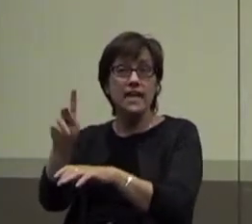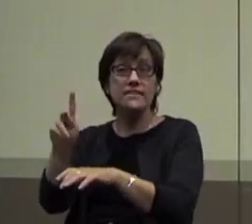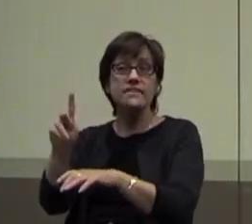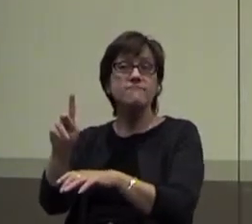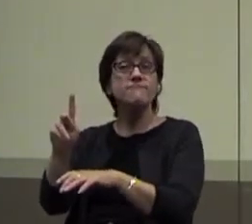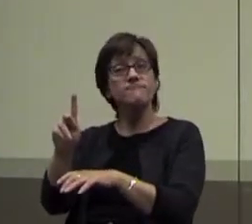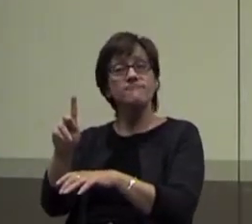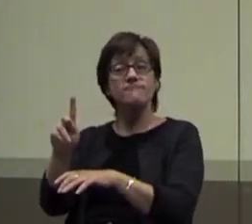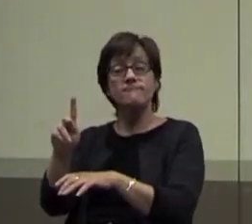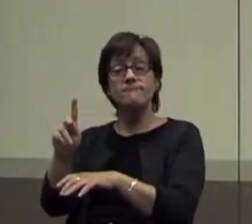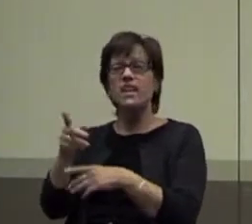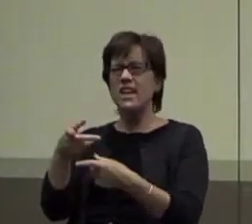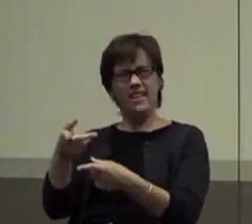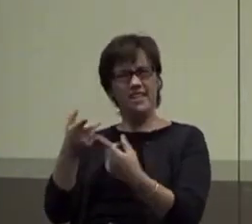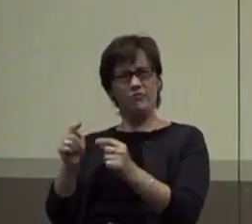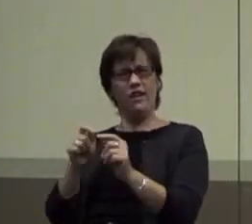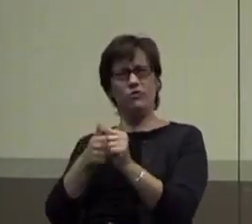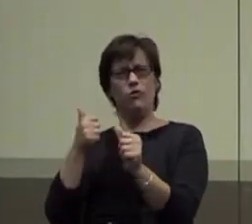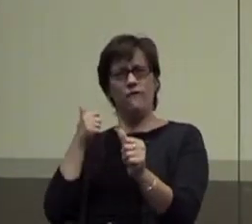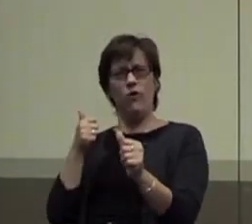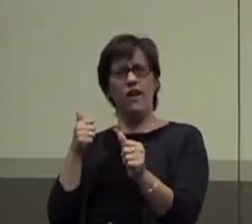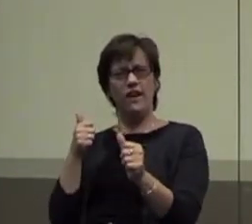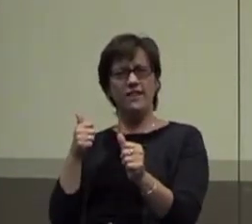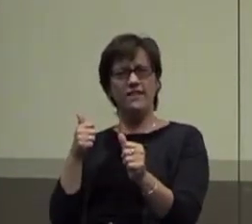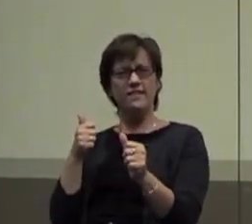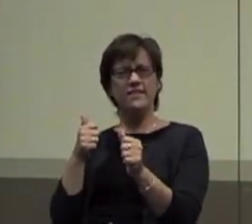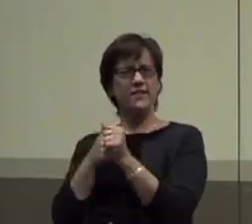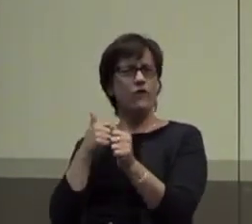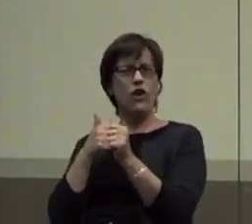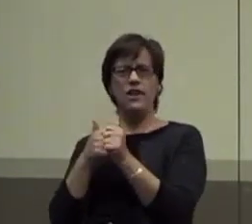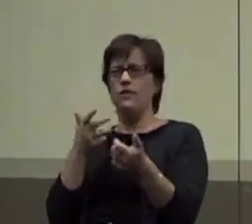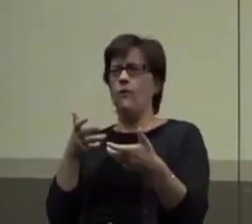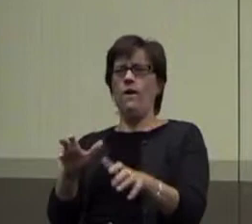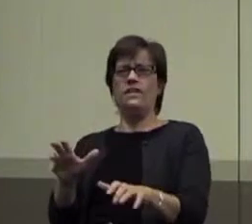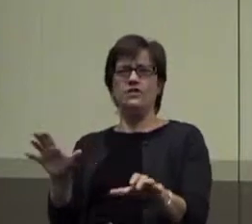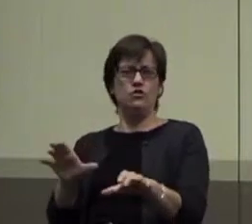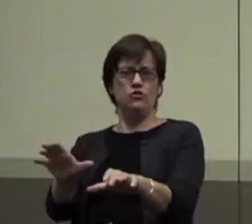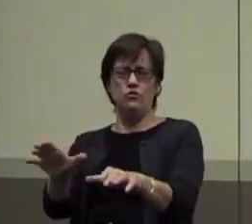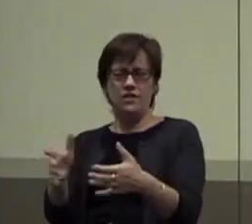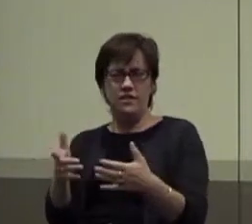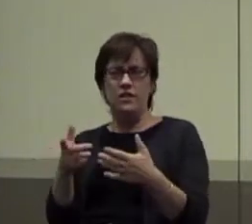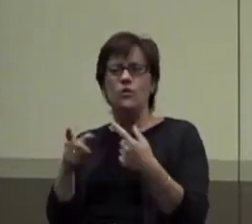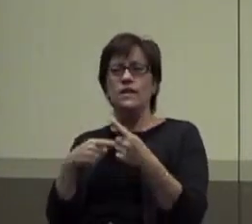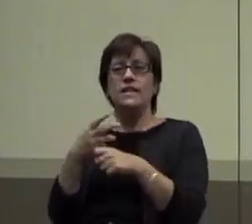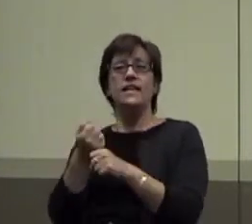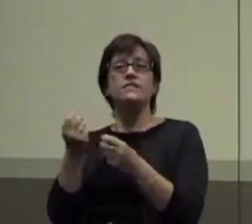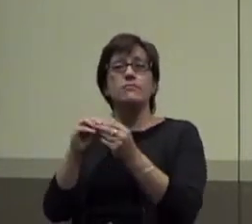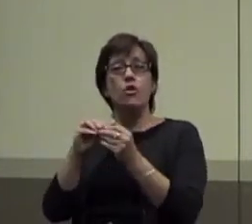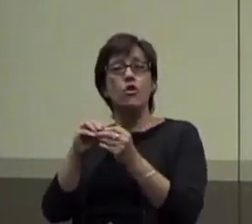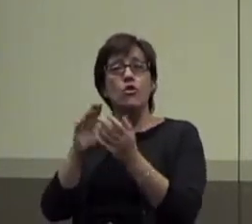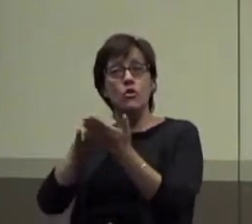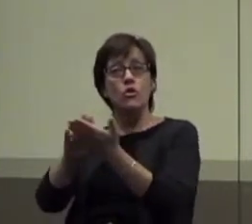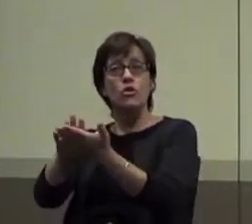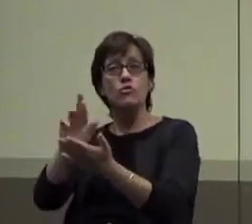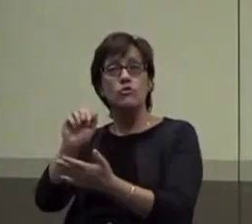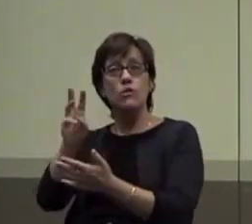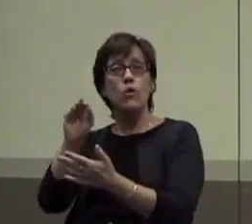Same function. Well, he's trying to avoid, right? So when he gets more rewards for doing the